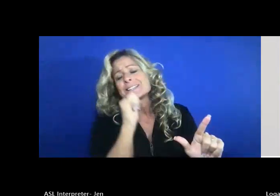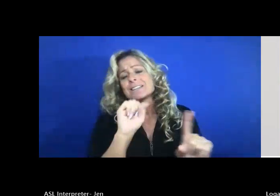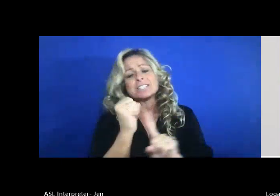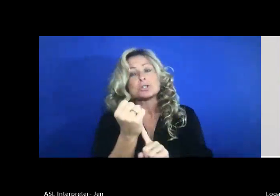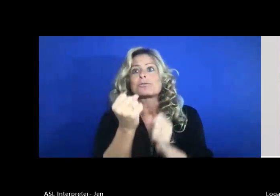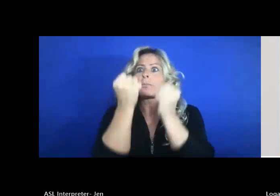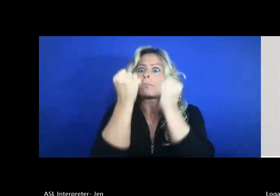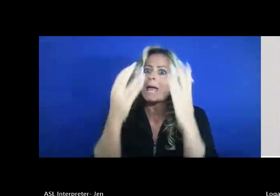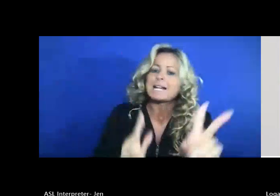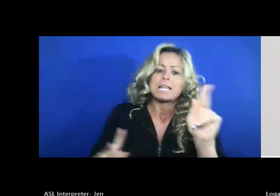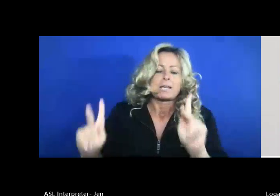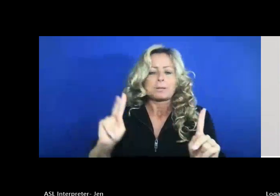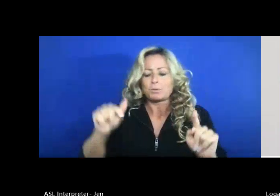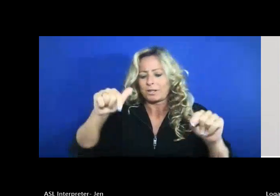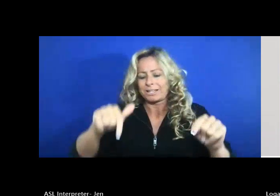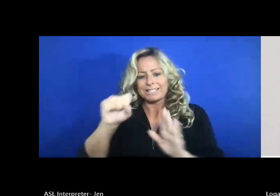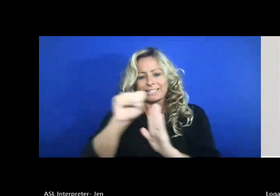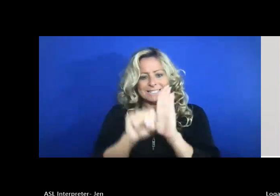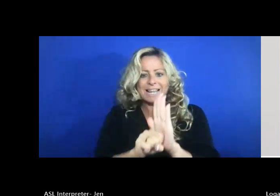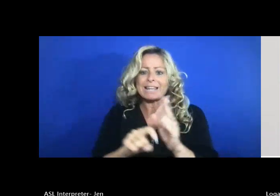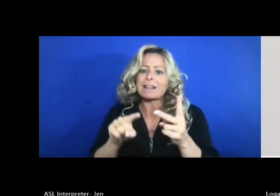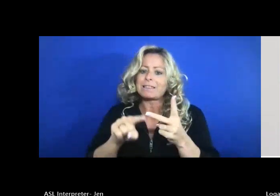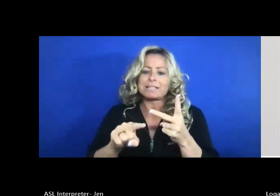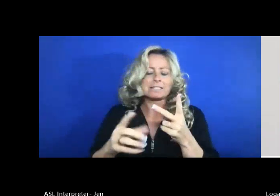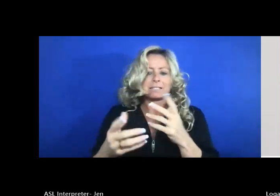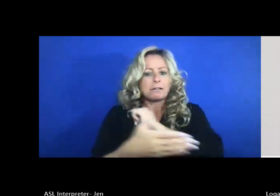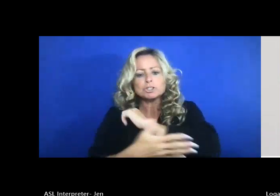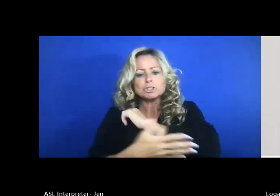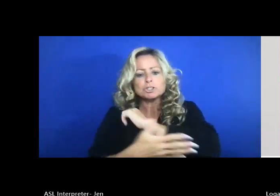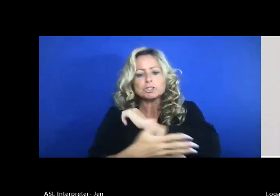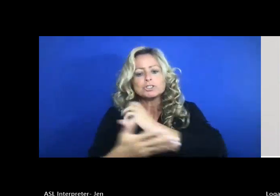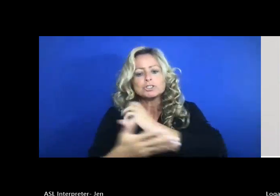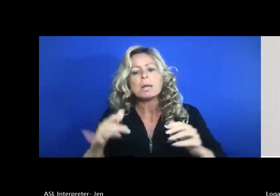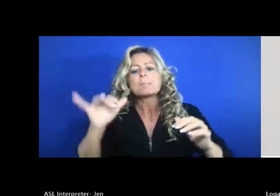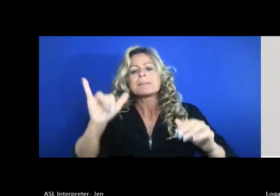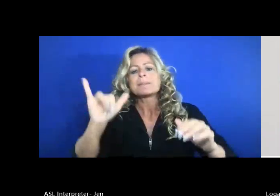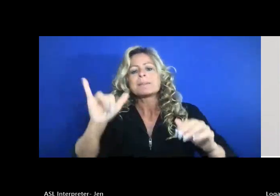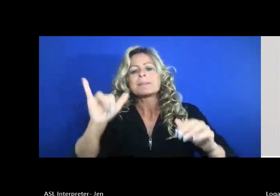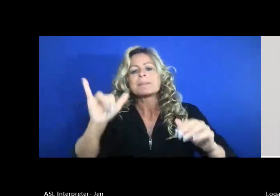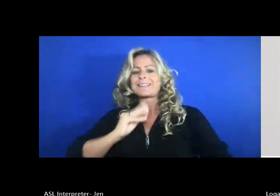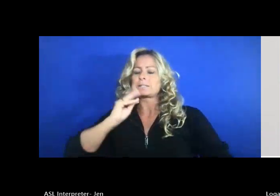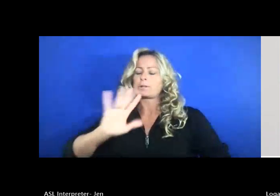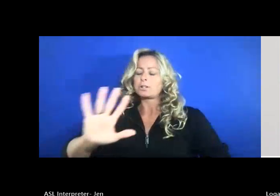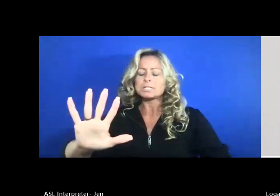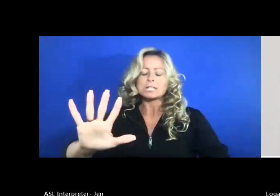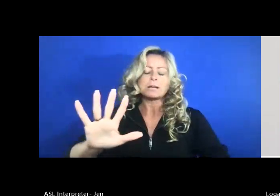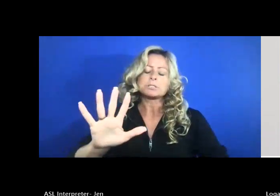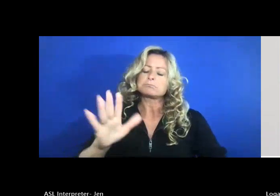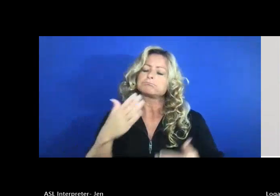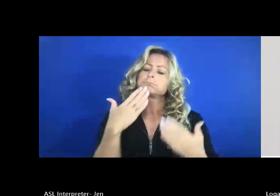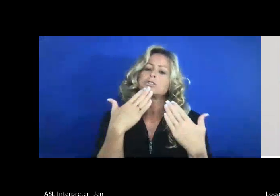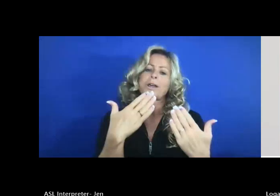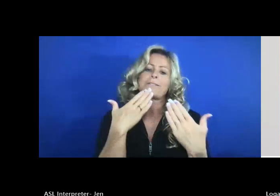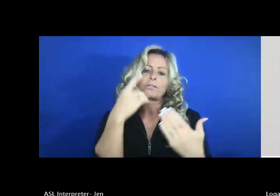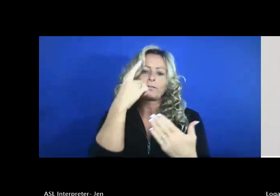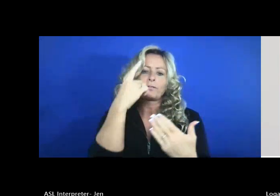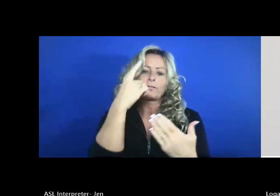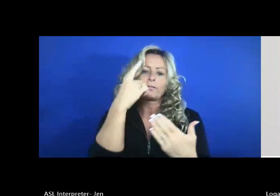lot of people in this state and in this country. But that was my experience, and I am incredibly grateful for